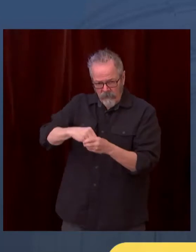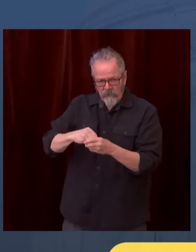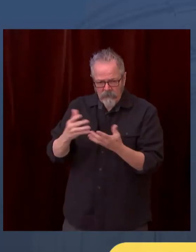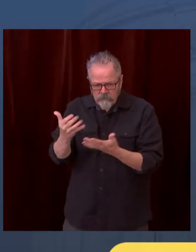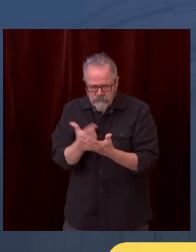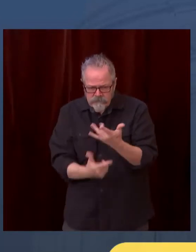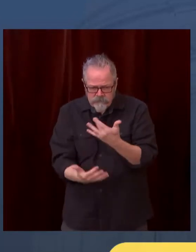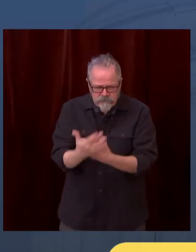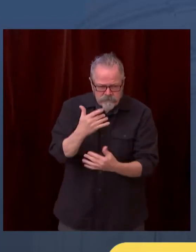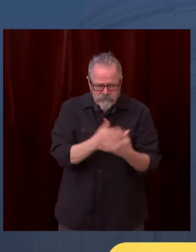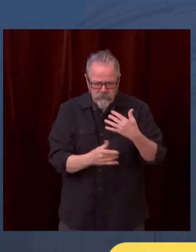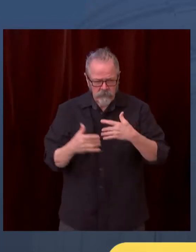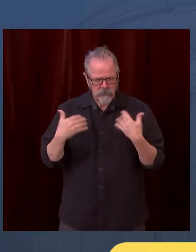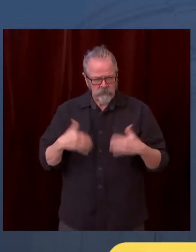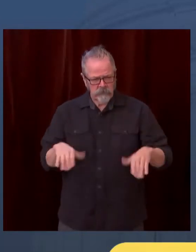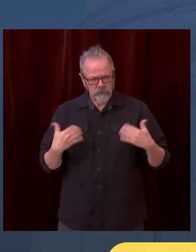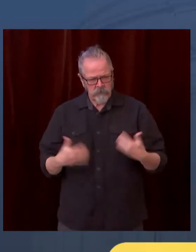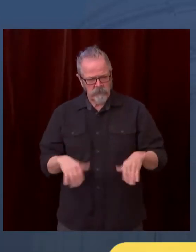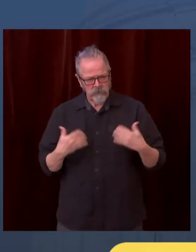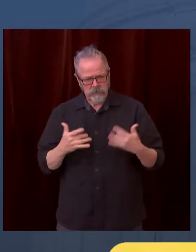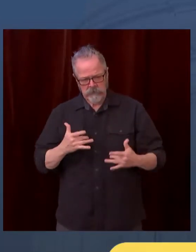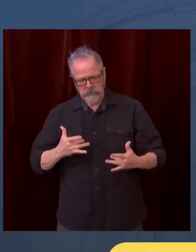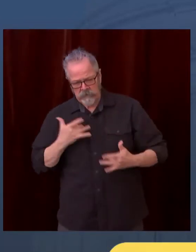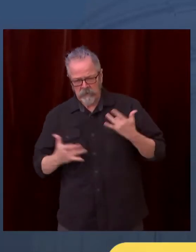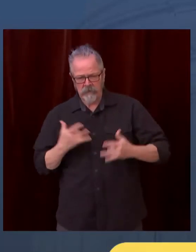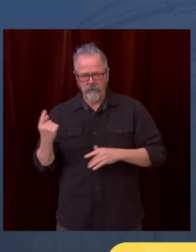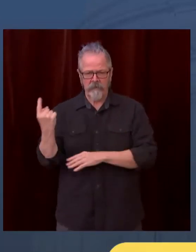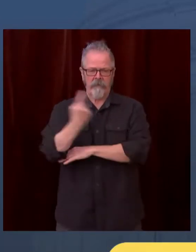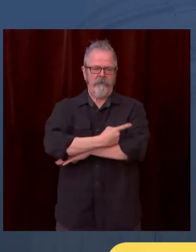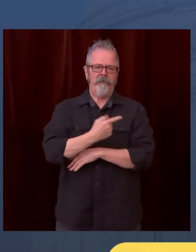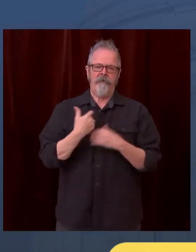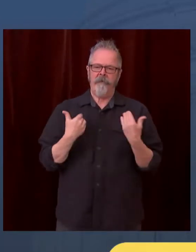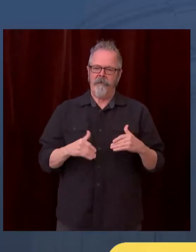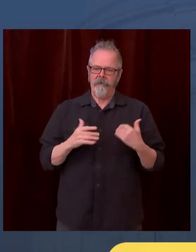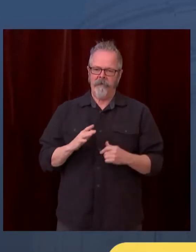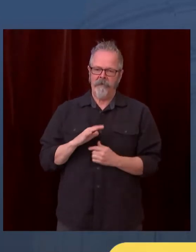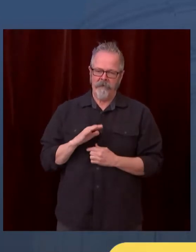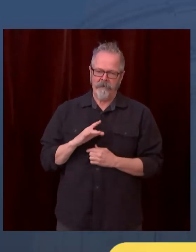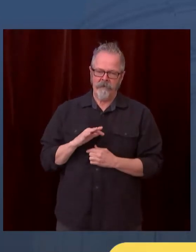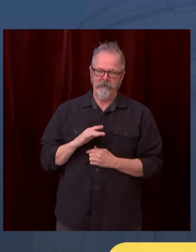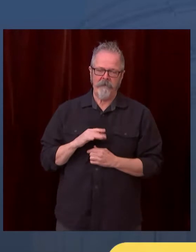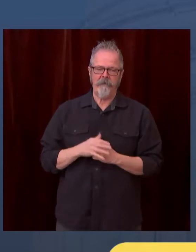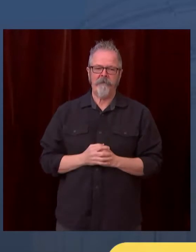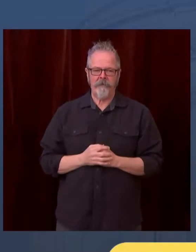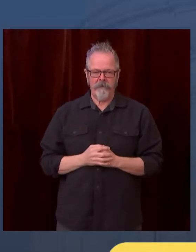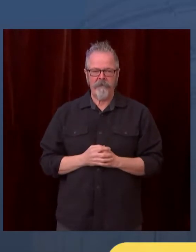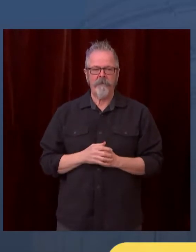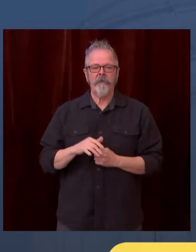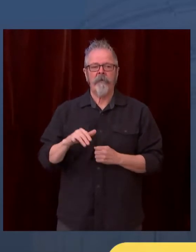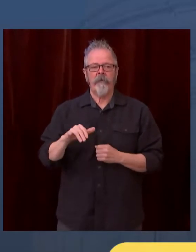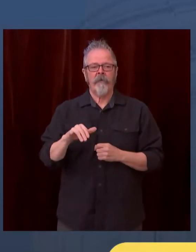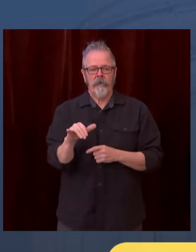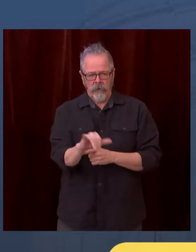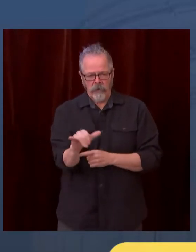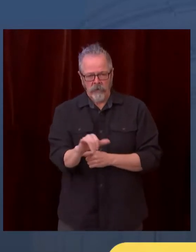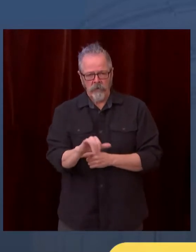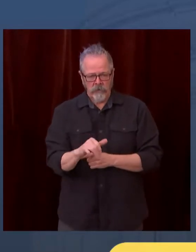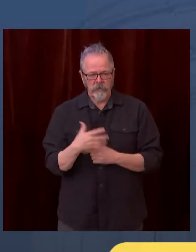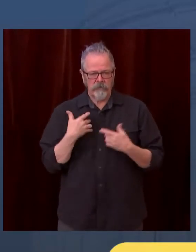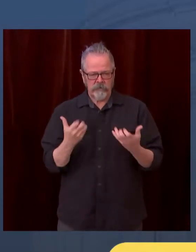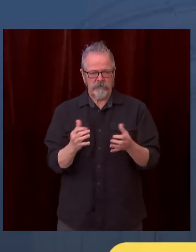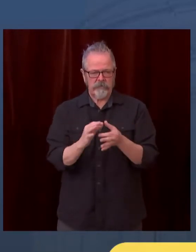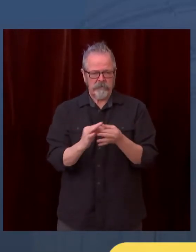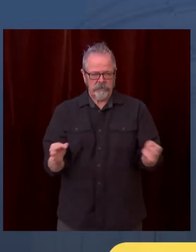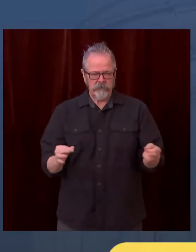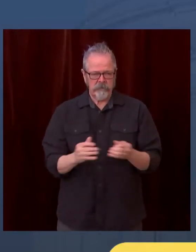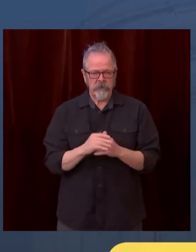big day for the science of our efforts to defeat climate change. Our nation has again joined the rest of the world in our leadership